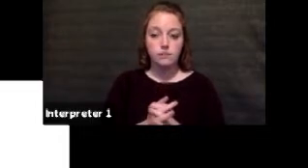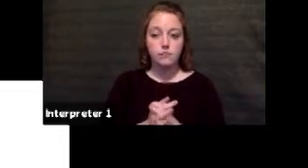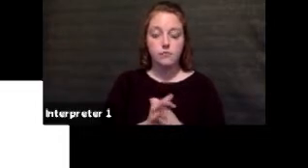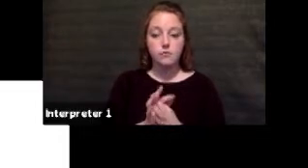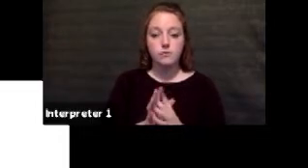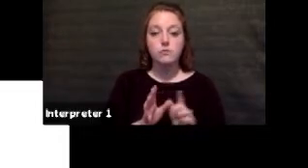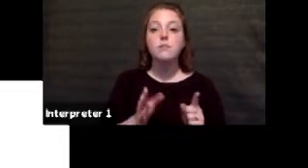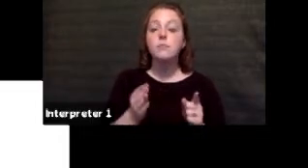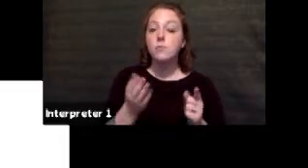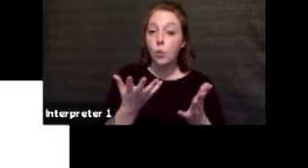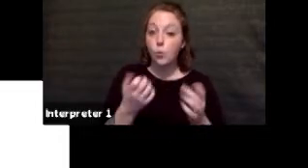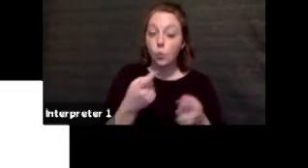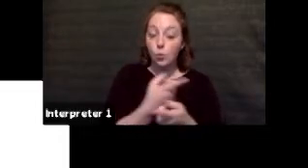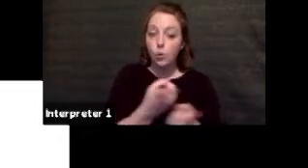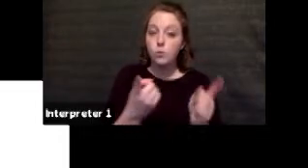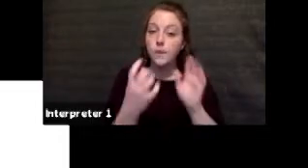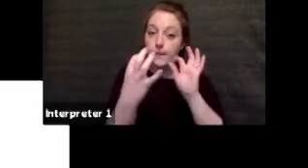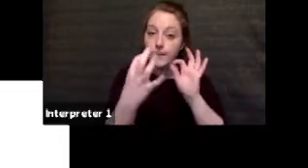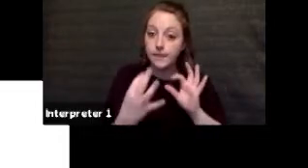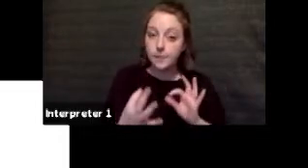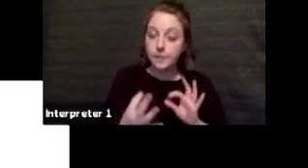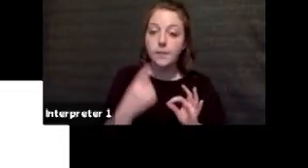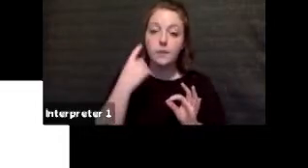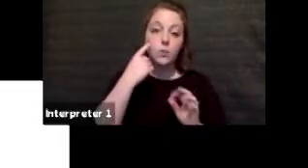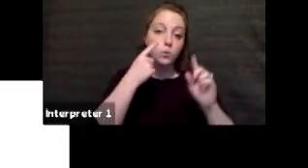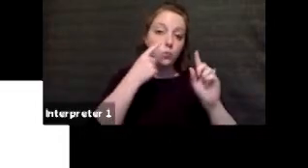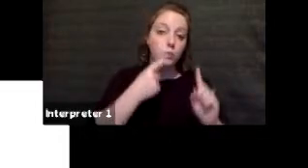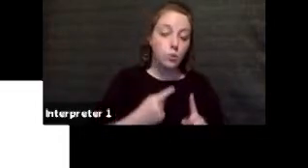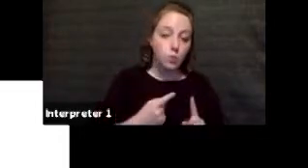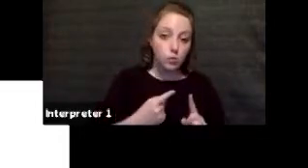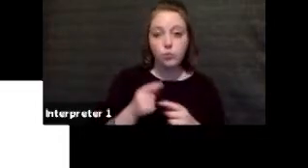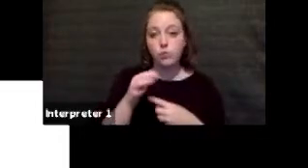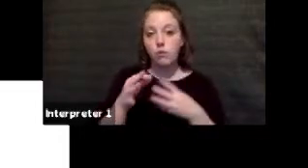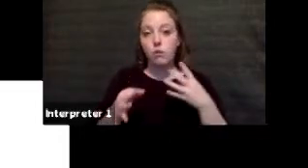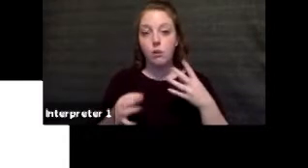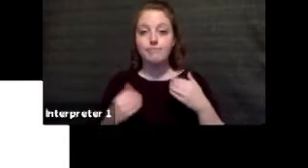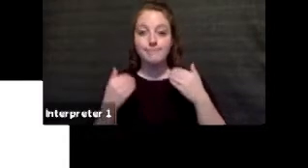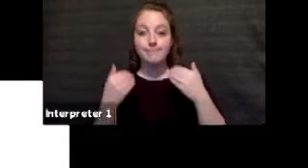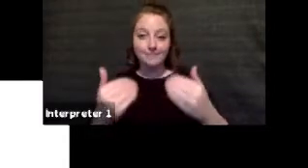feedback, uh, on the goals and these options moving forward.